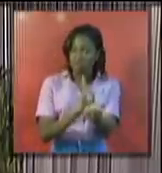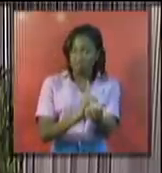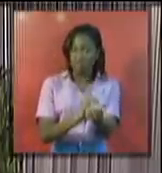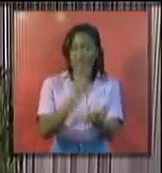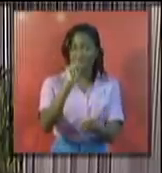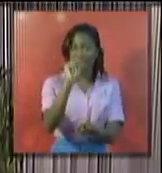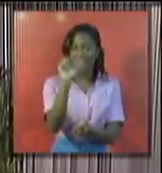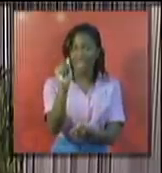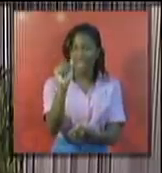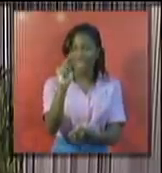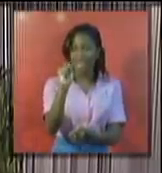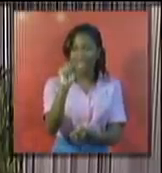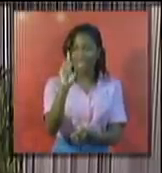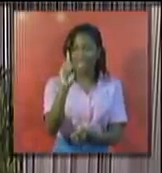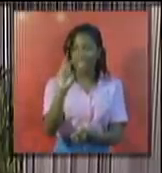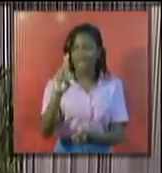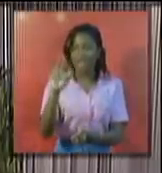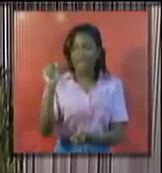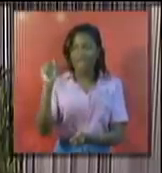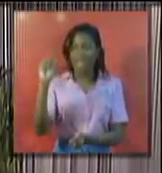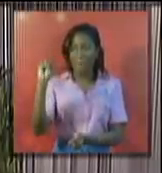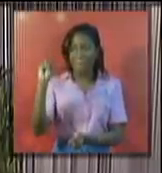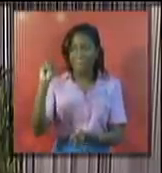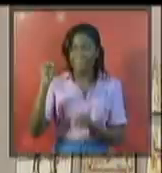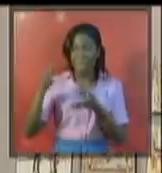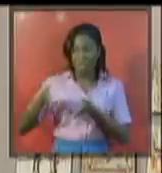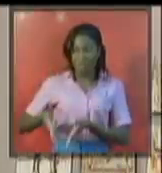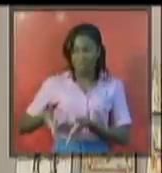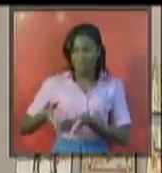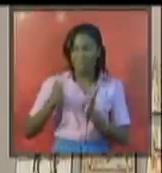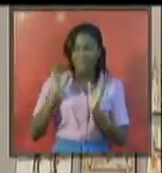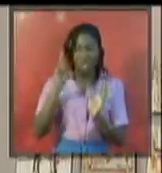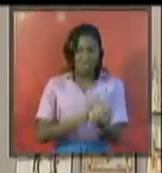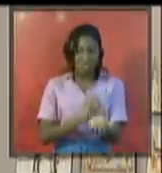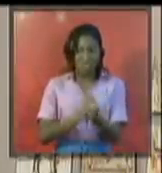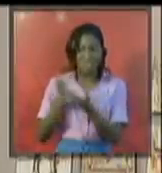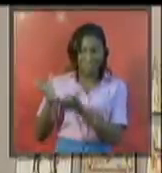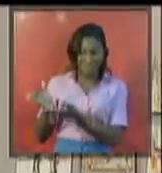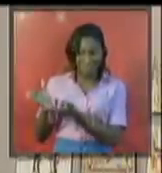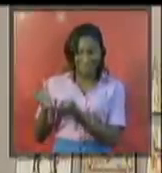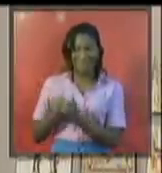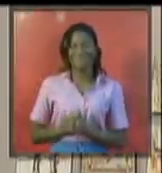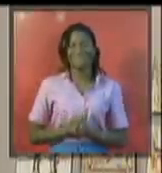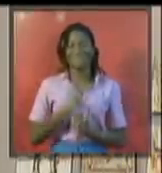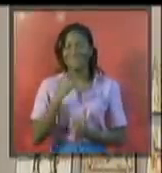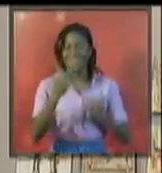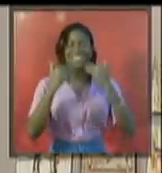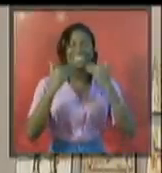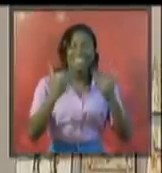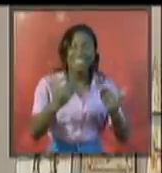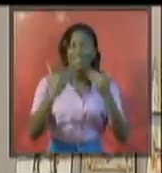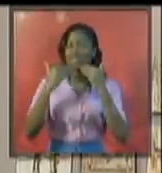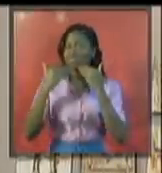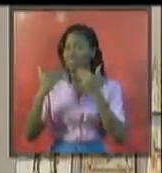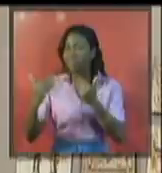Nandram. Thank you, Ms. Alcantara. Honorable Minister of Health, Terrence Deyalsingh, Dr. Avery